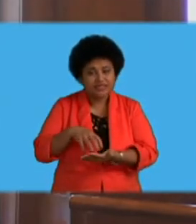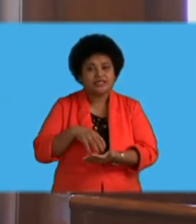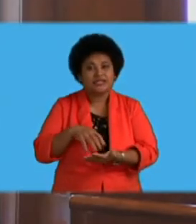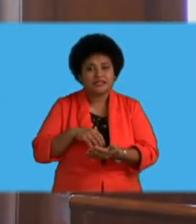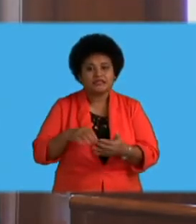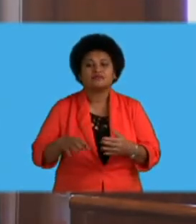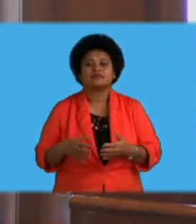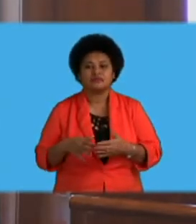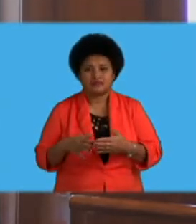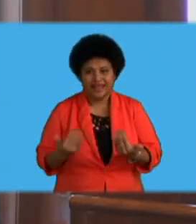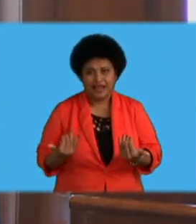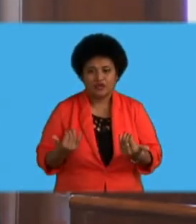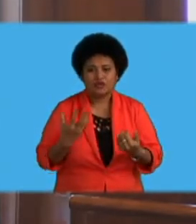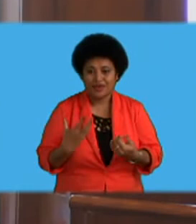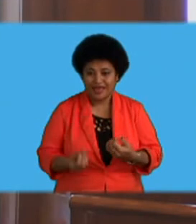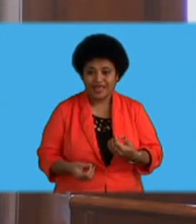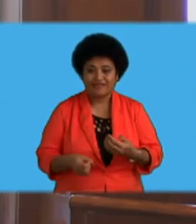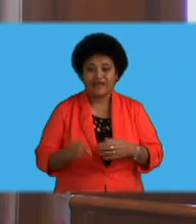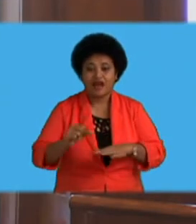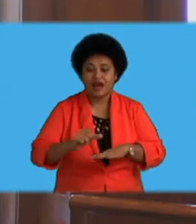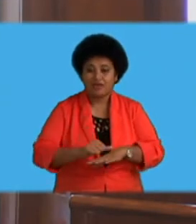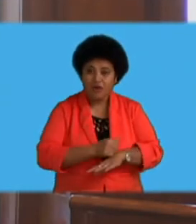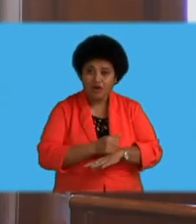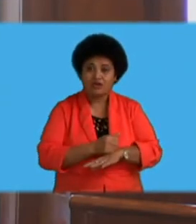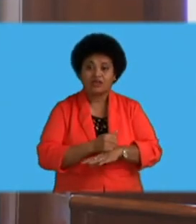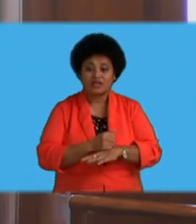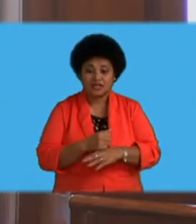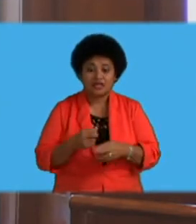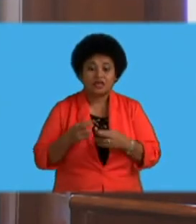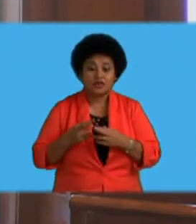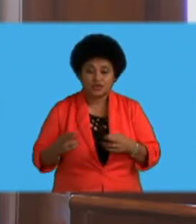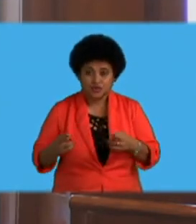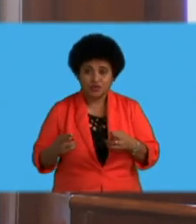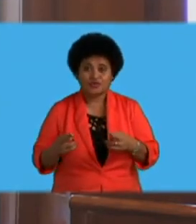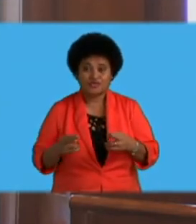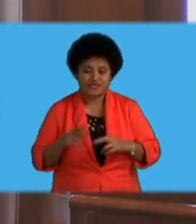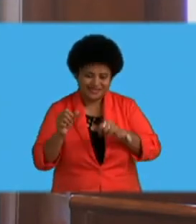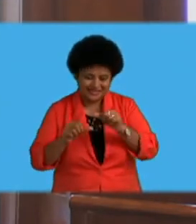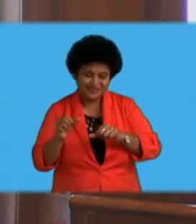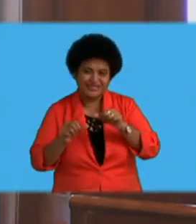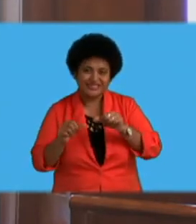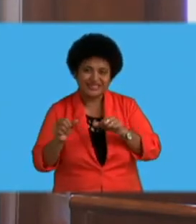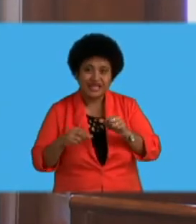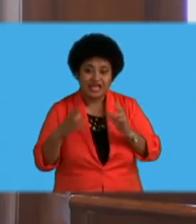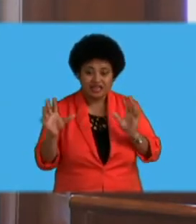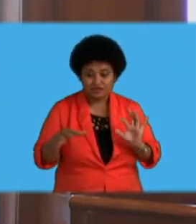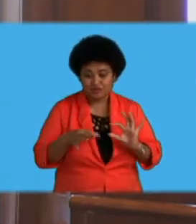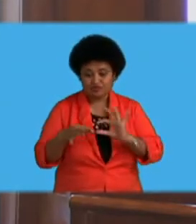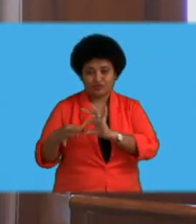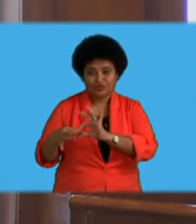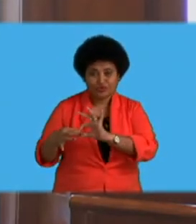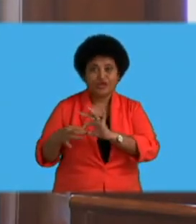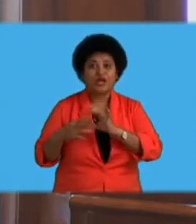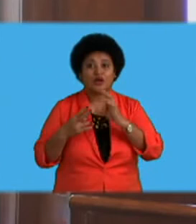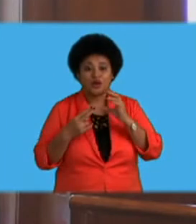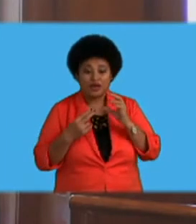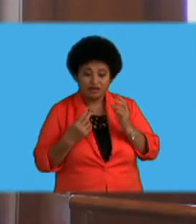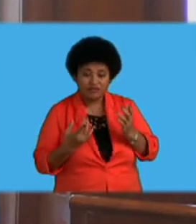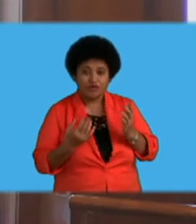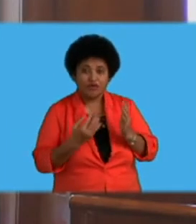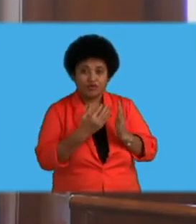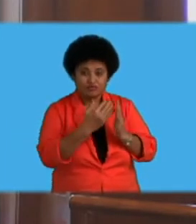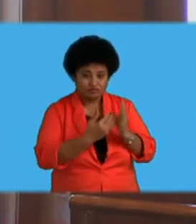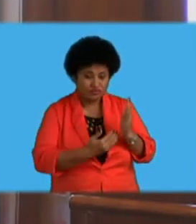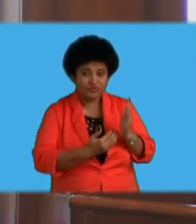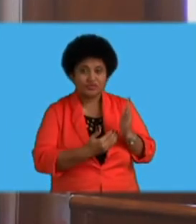a rock resource assessment, which will have to comply with the quality standards that is required, for